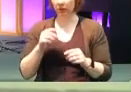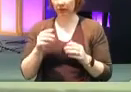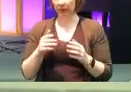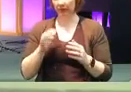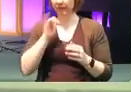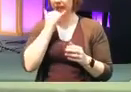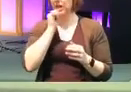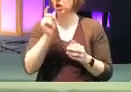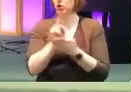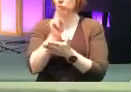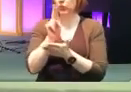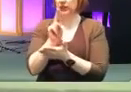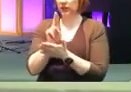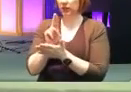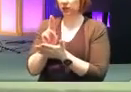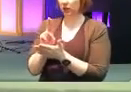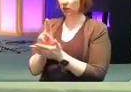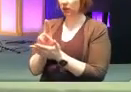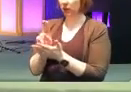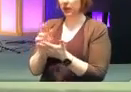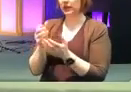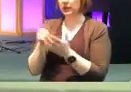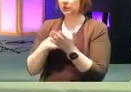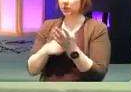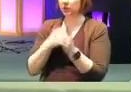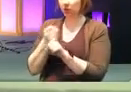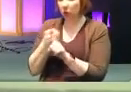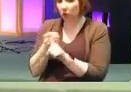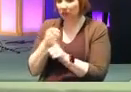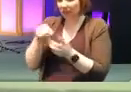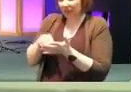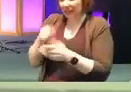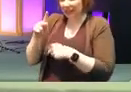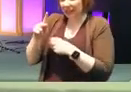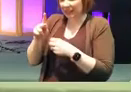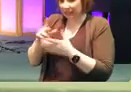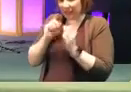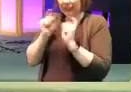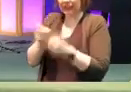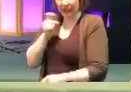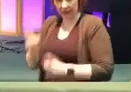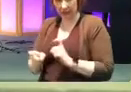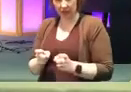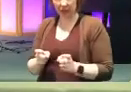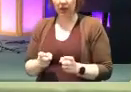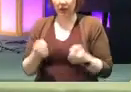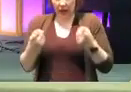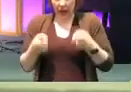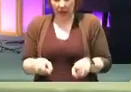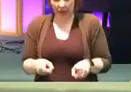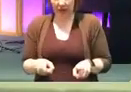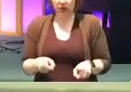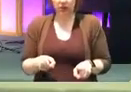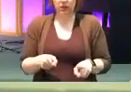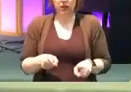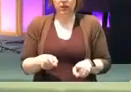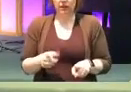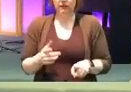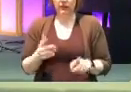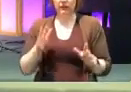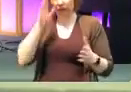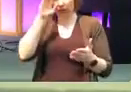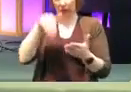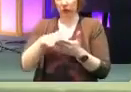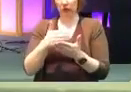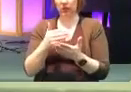abuse of some of these gifts of the Spirit and some of these manifestations of the Spirit, and as a result, They've been a little bit freaked out